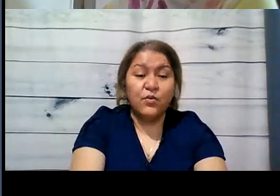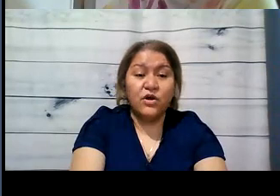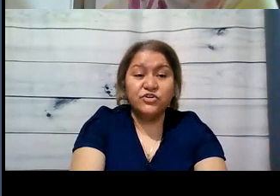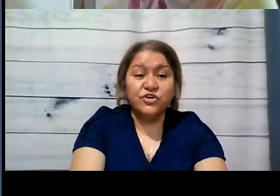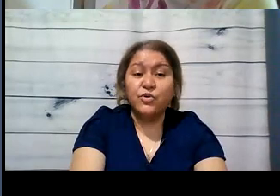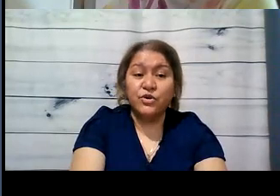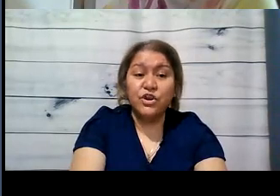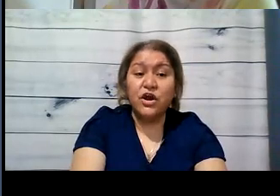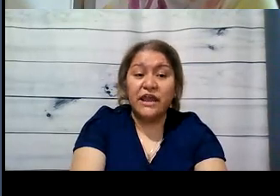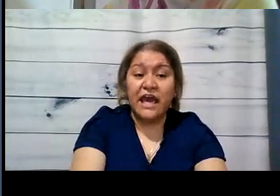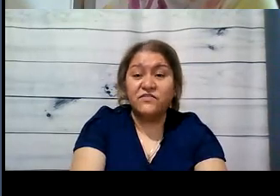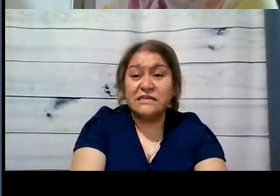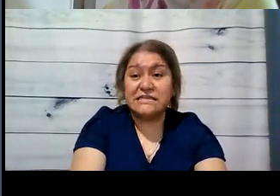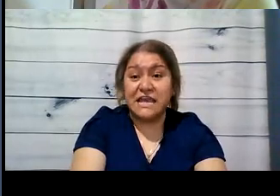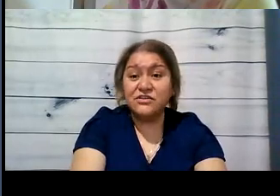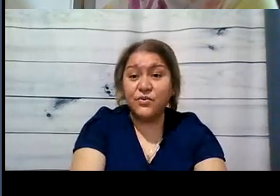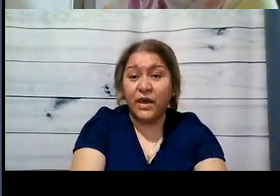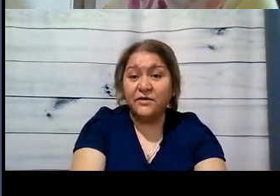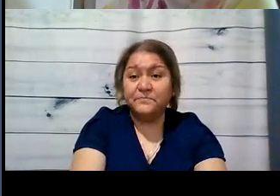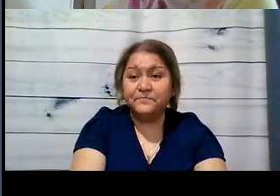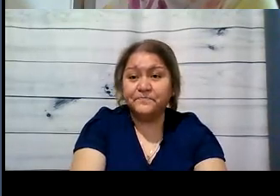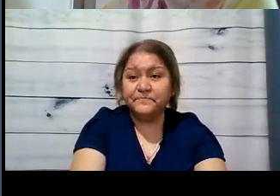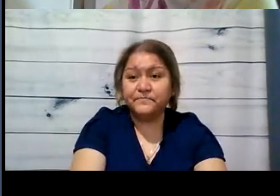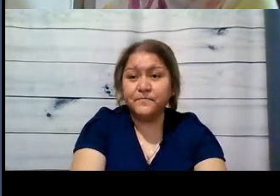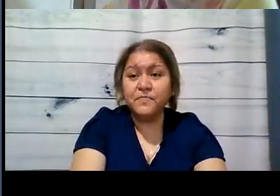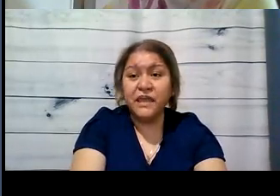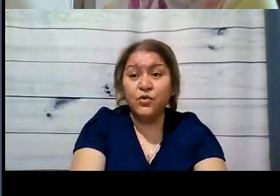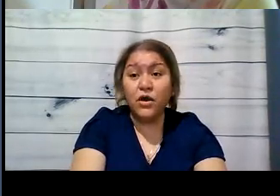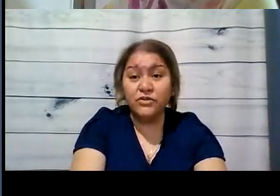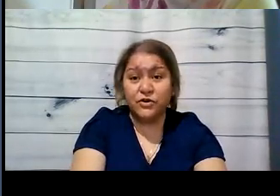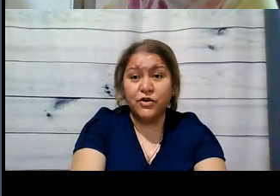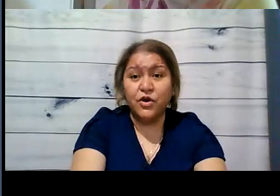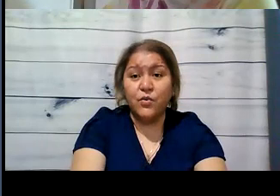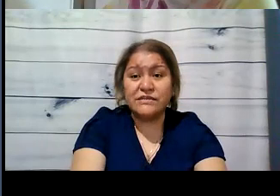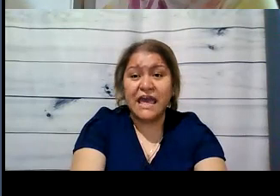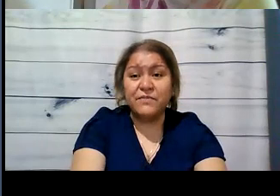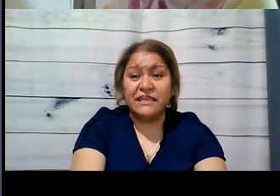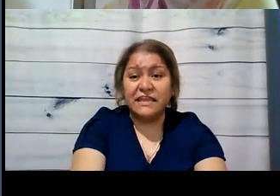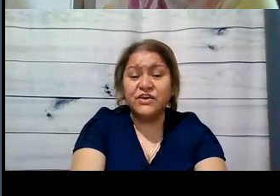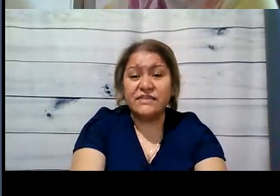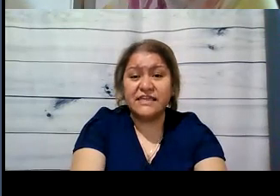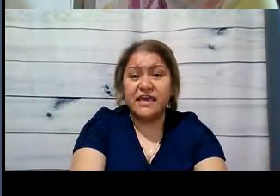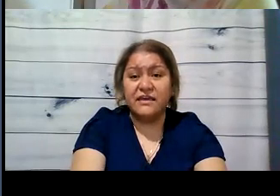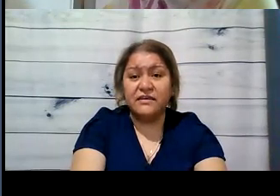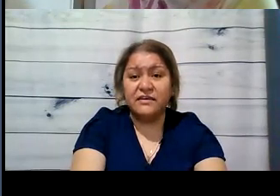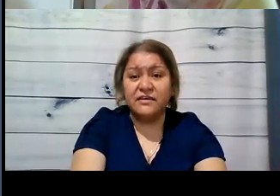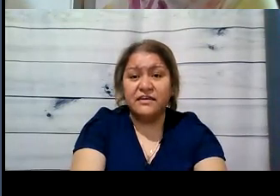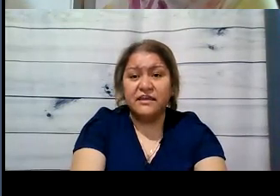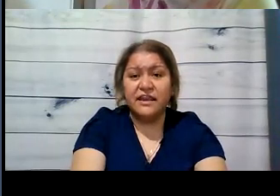glad that Walter would not have to be sent away. And Walter was happy that he could